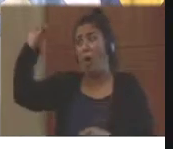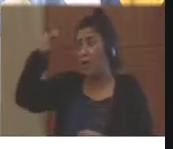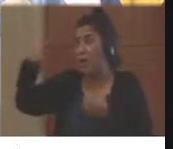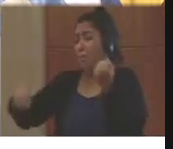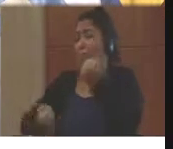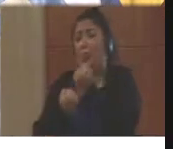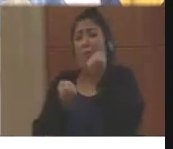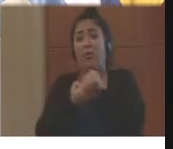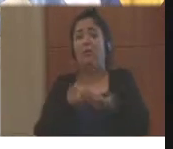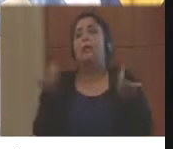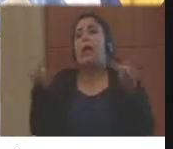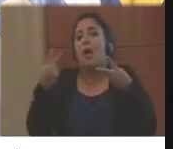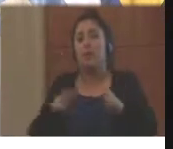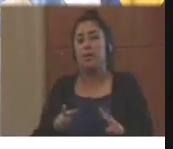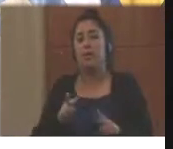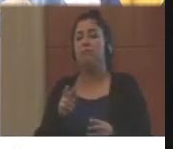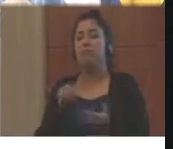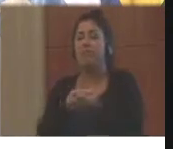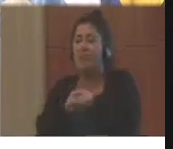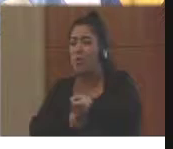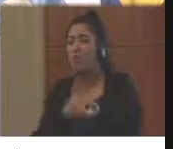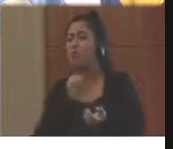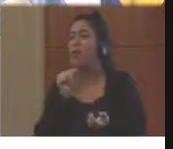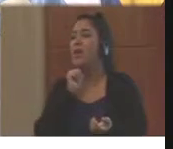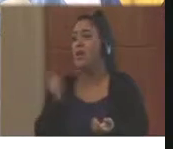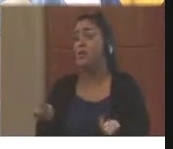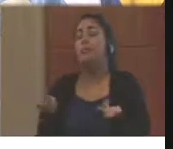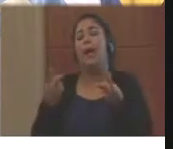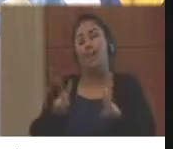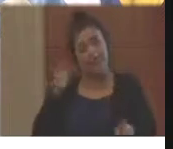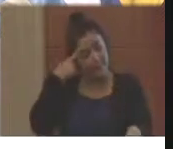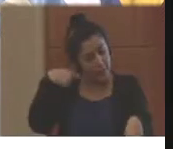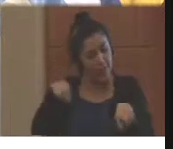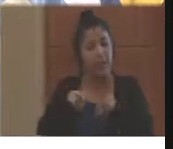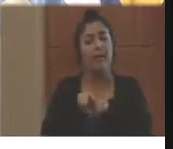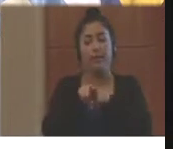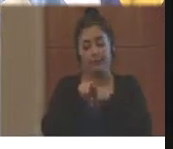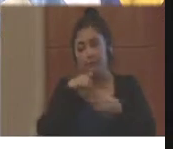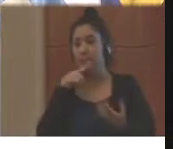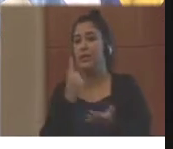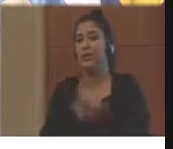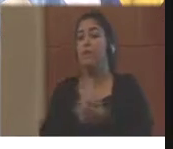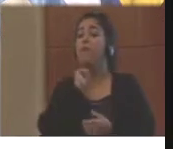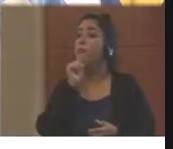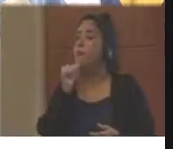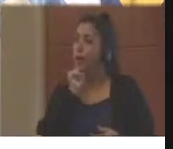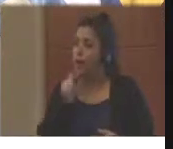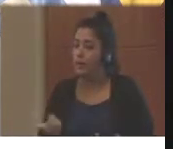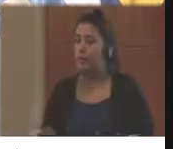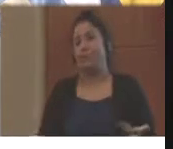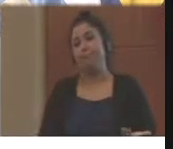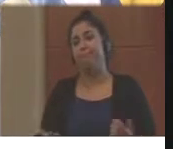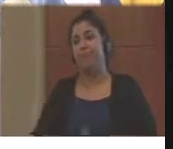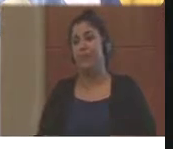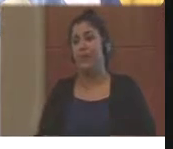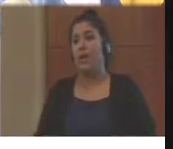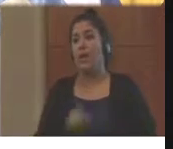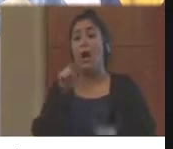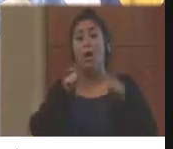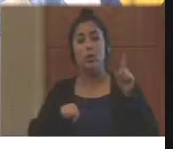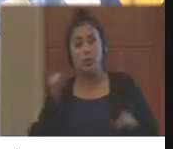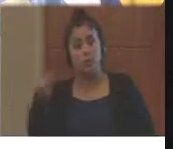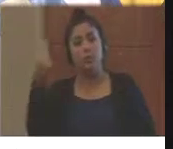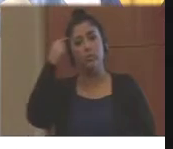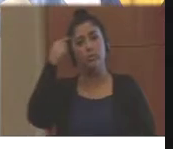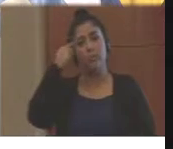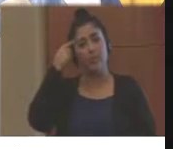And the lack of resources, and I hear that, yeah, and yes, we do share that same opinion. So I think it's important to understand that we